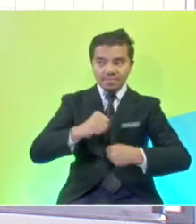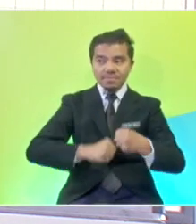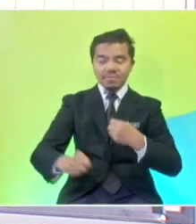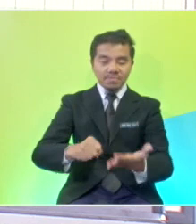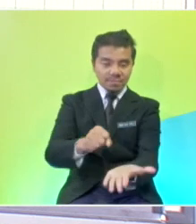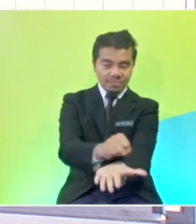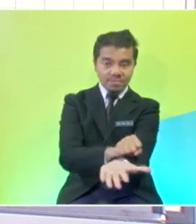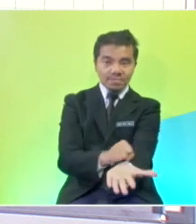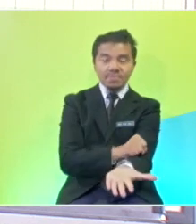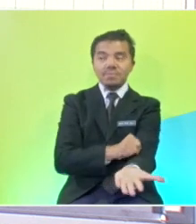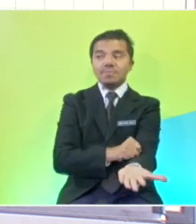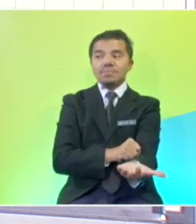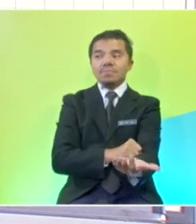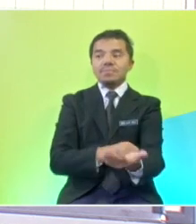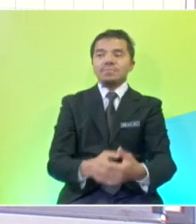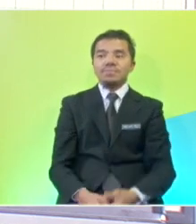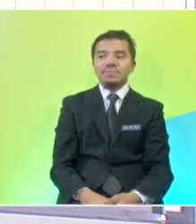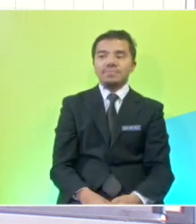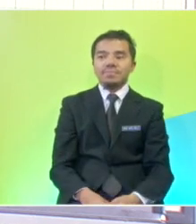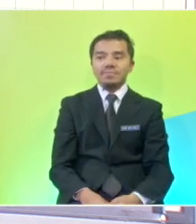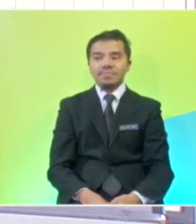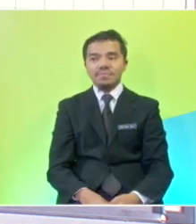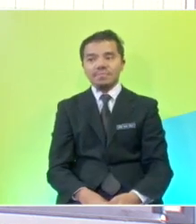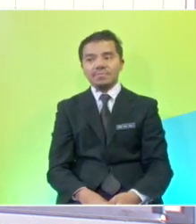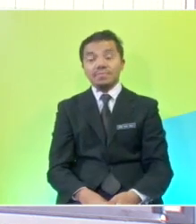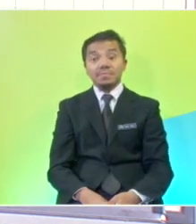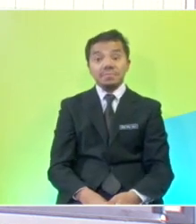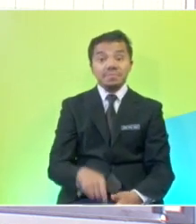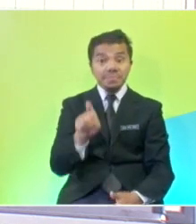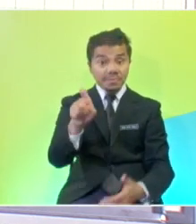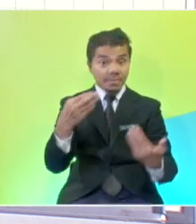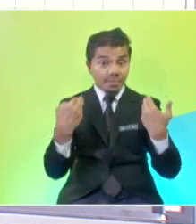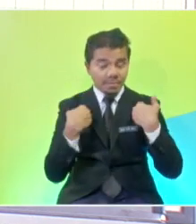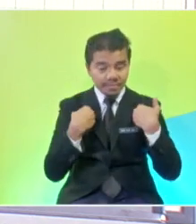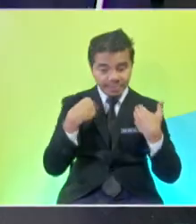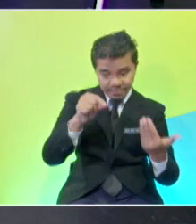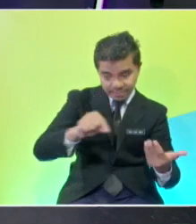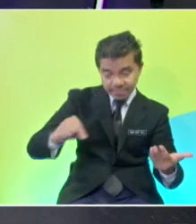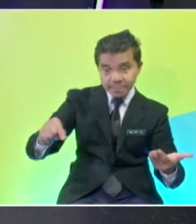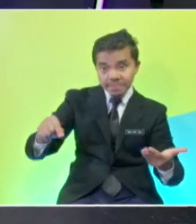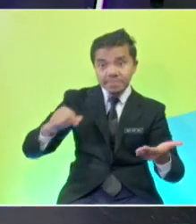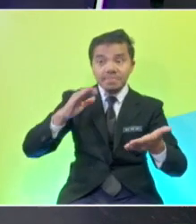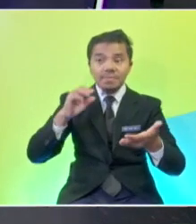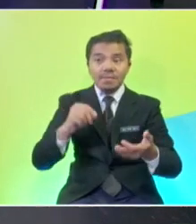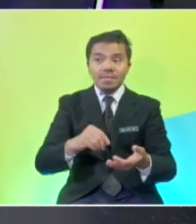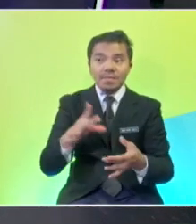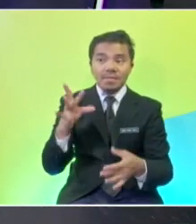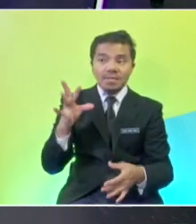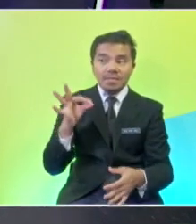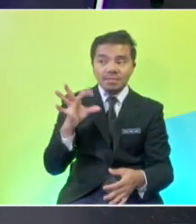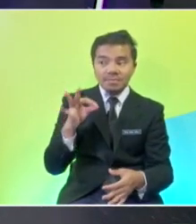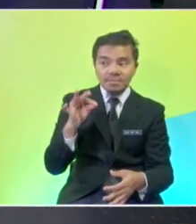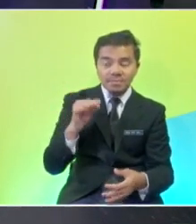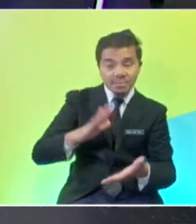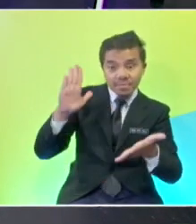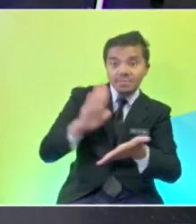and scissor, of course, with the glue. Okay, we have something here. Maybe we can do it now. Yeah, teacher, Okay? where's my Sure. I'm going to hand me prepare